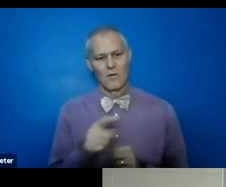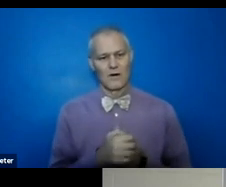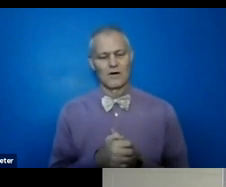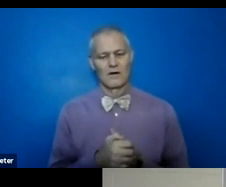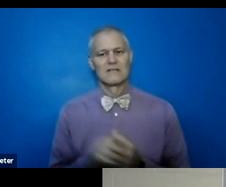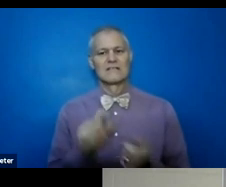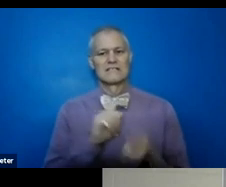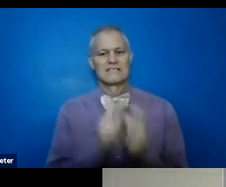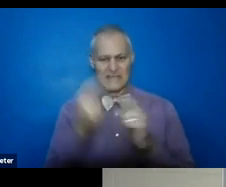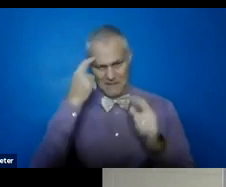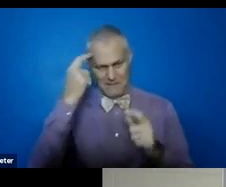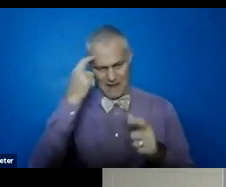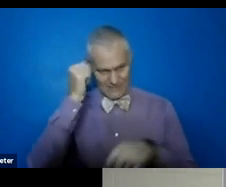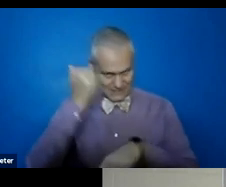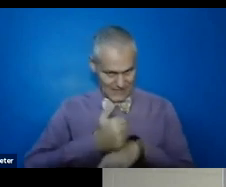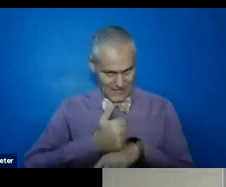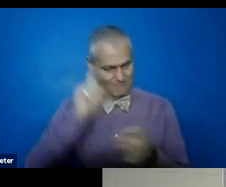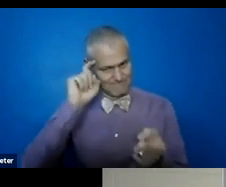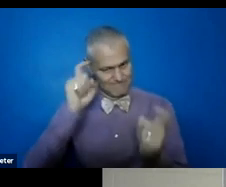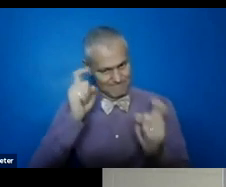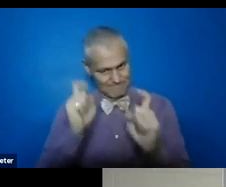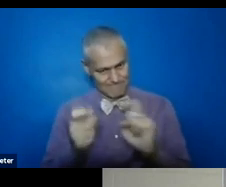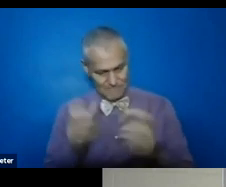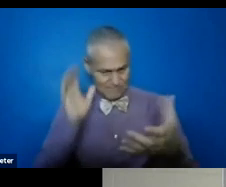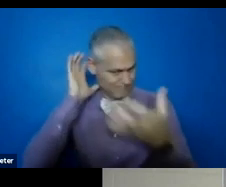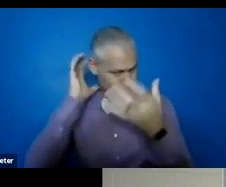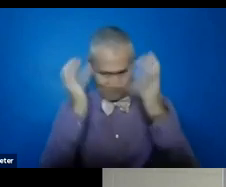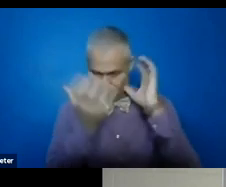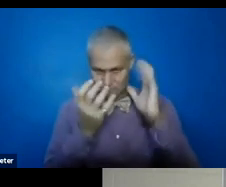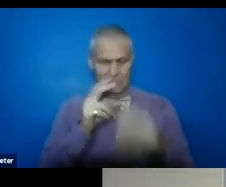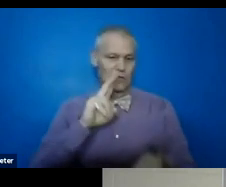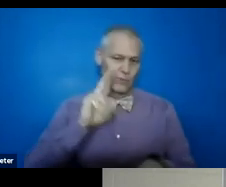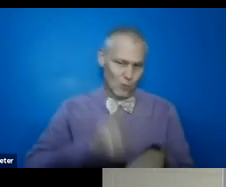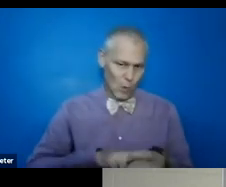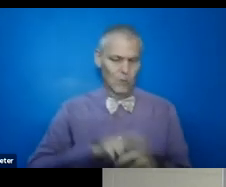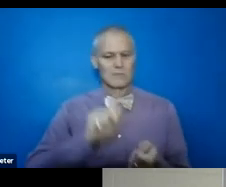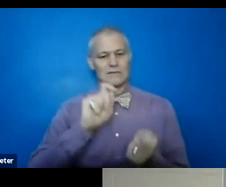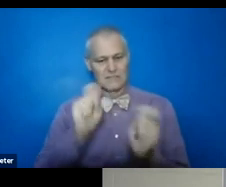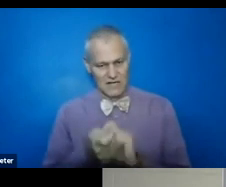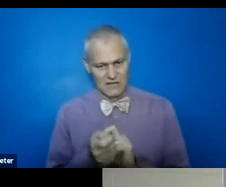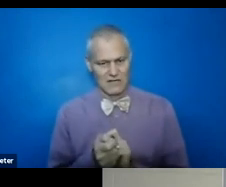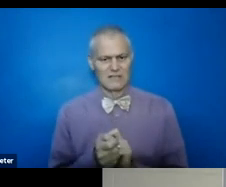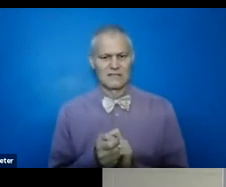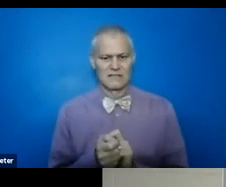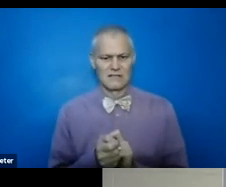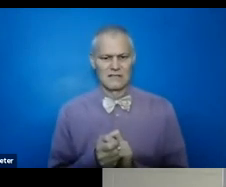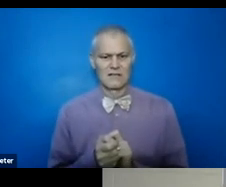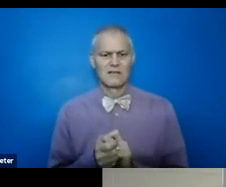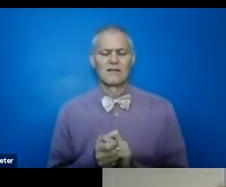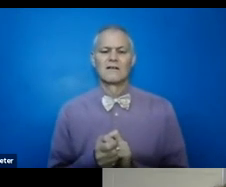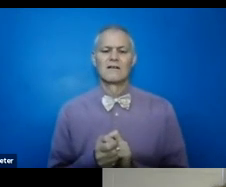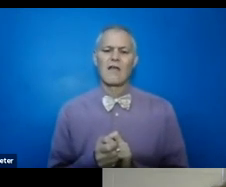changing mindsets, right? And changing norms. In some cases, you're going to